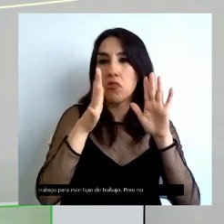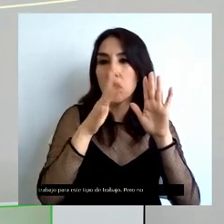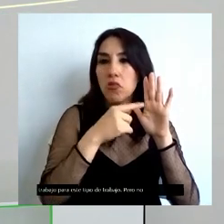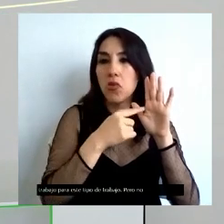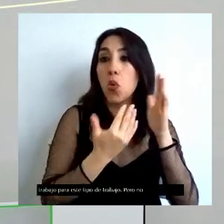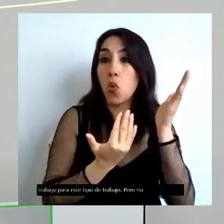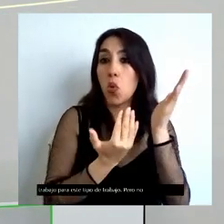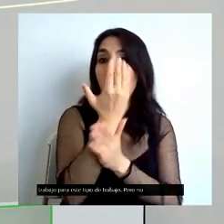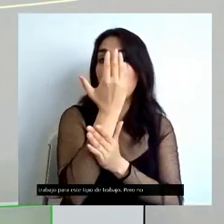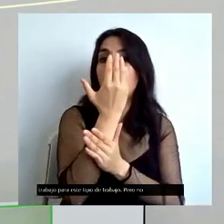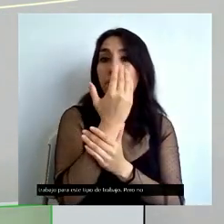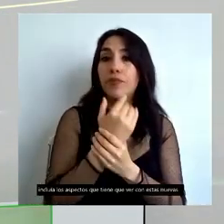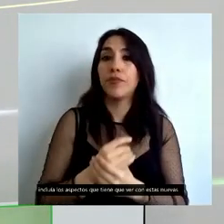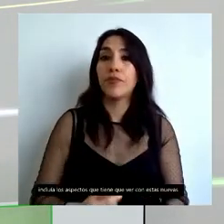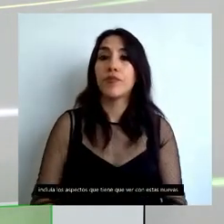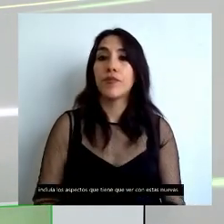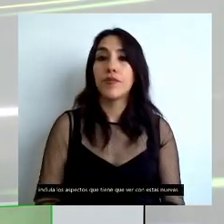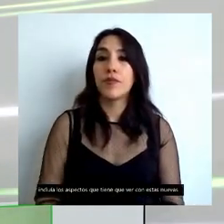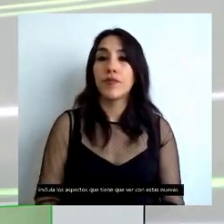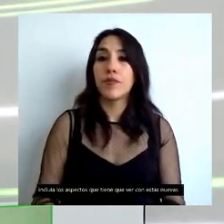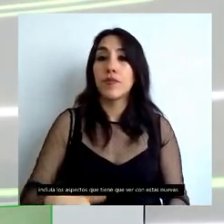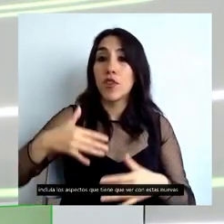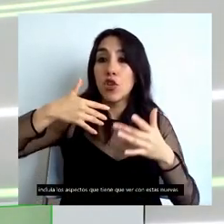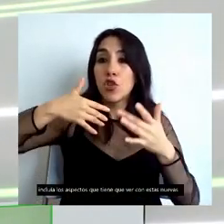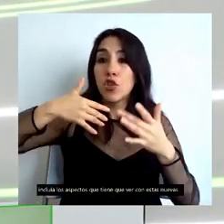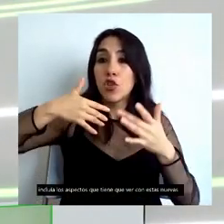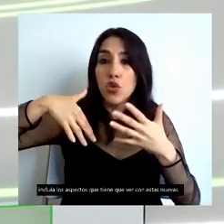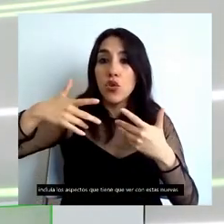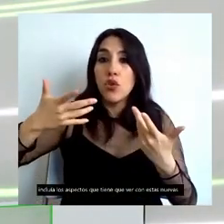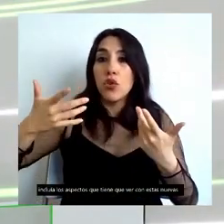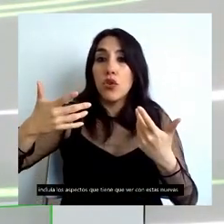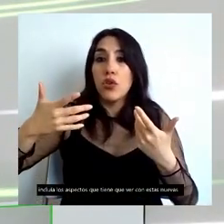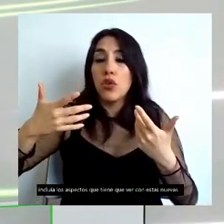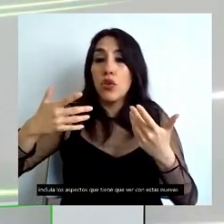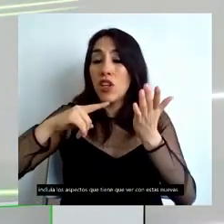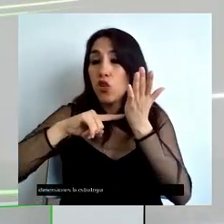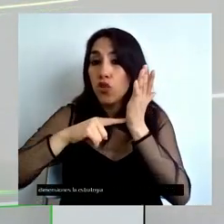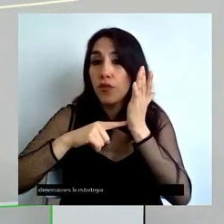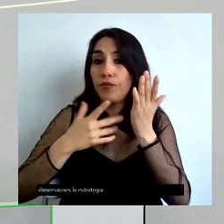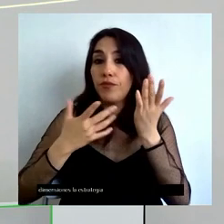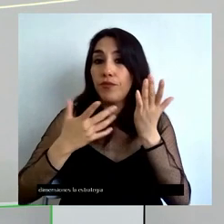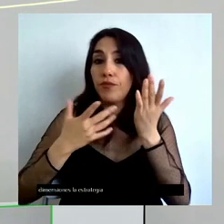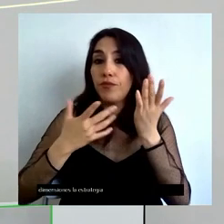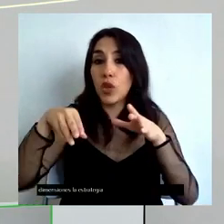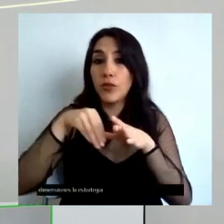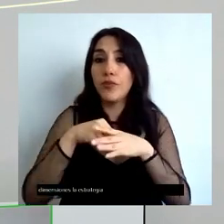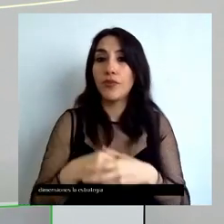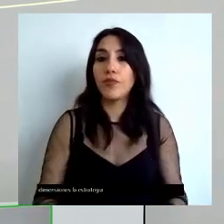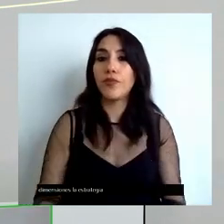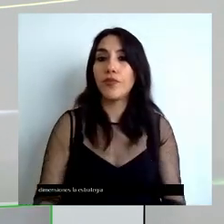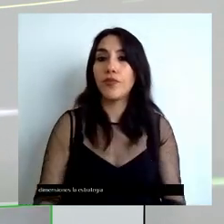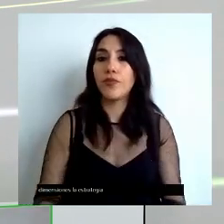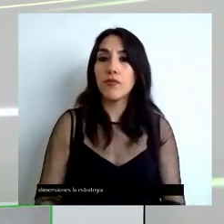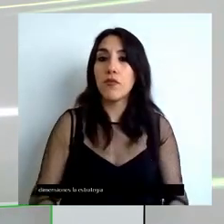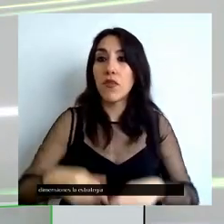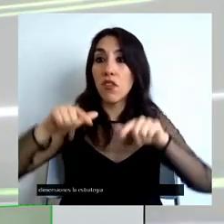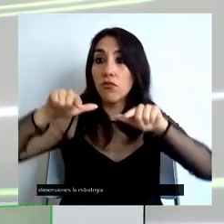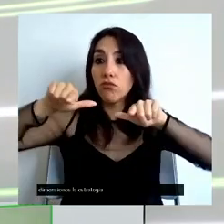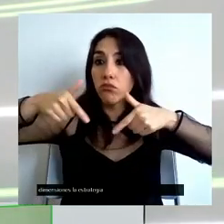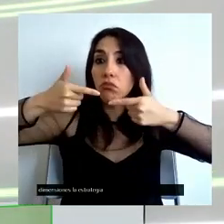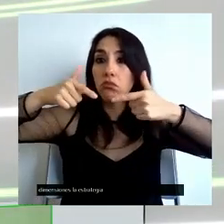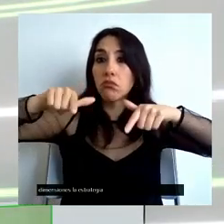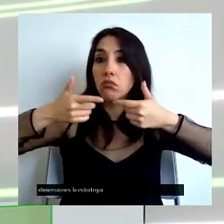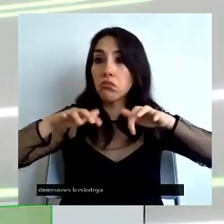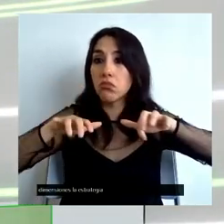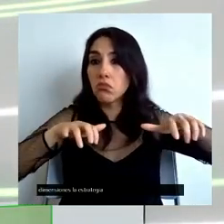dimensions that the information technology has. The remote work is mediated by